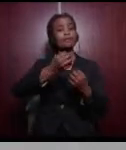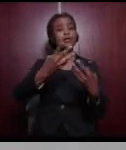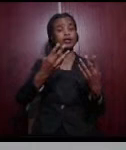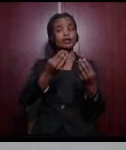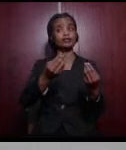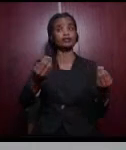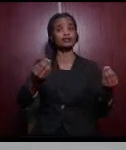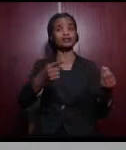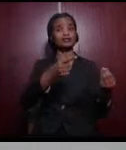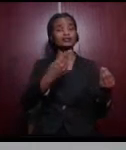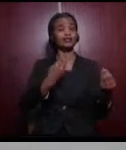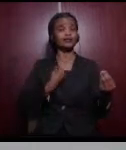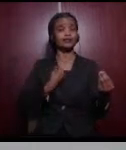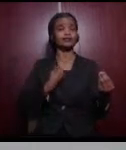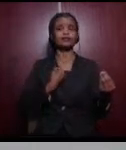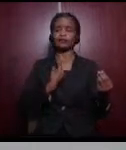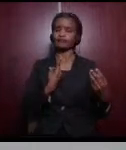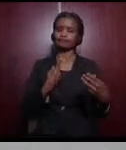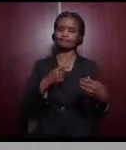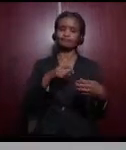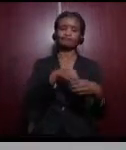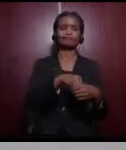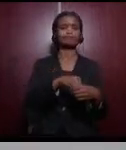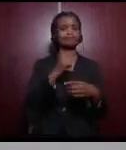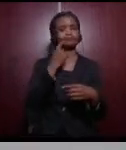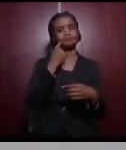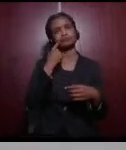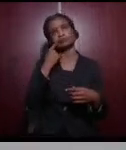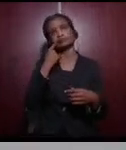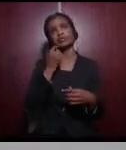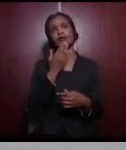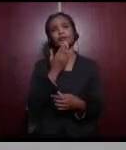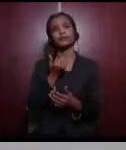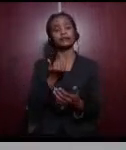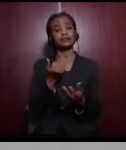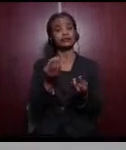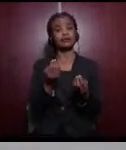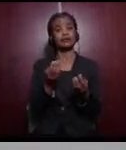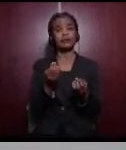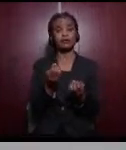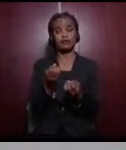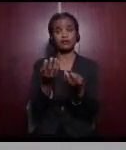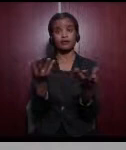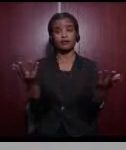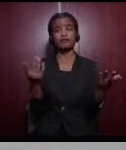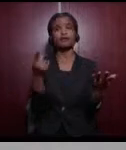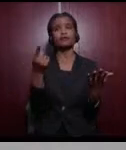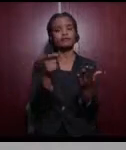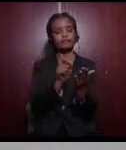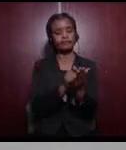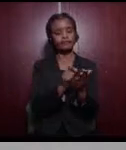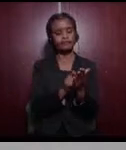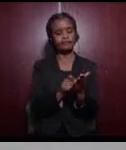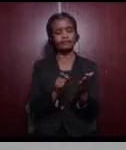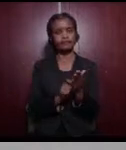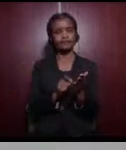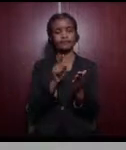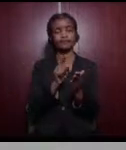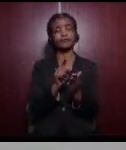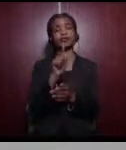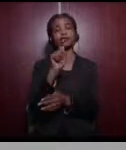up being users. So gitlokopa hore link number ke toll-free number the premier